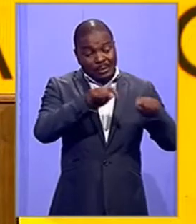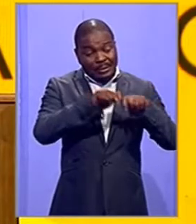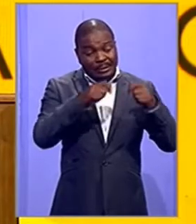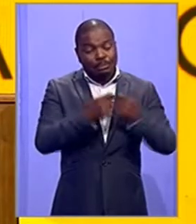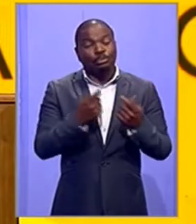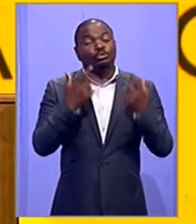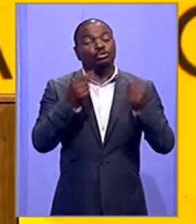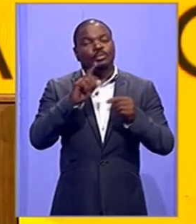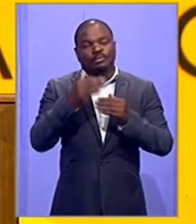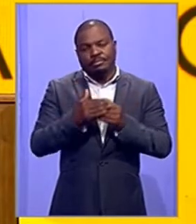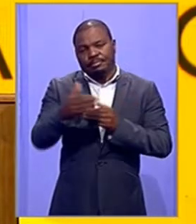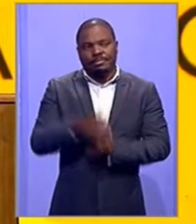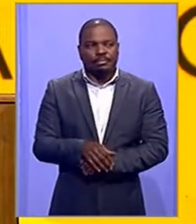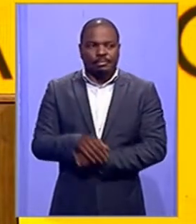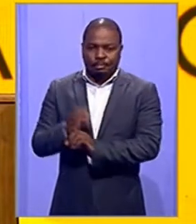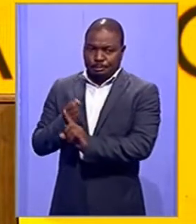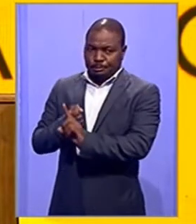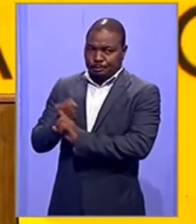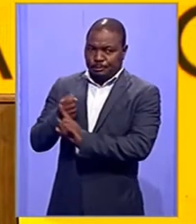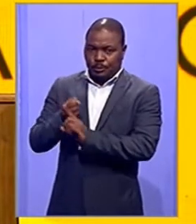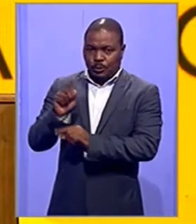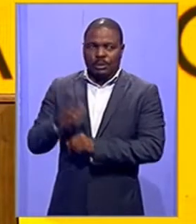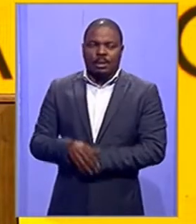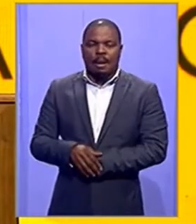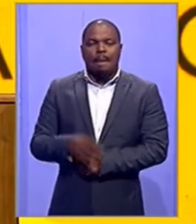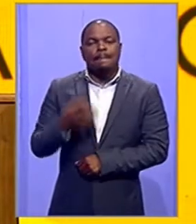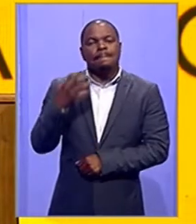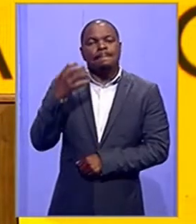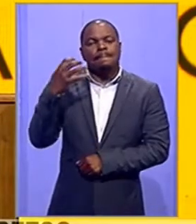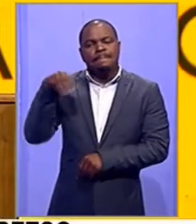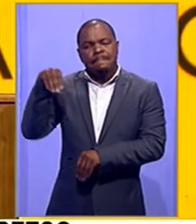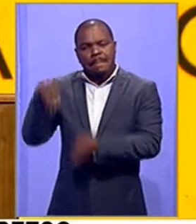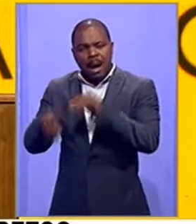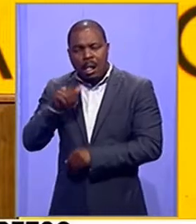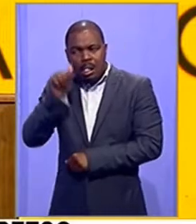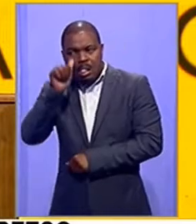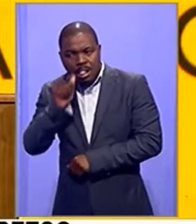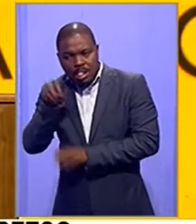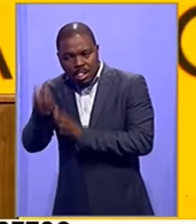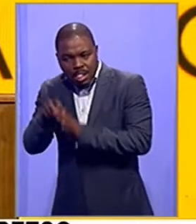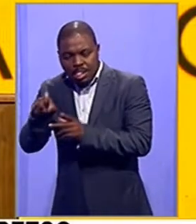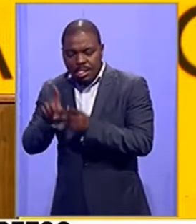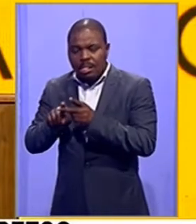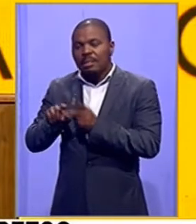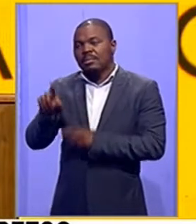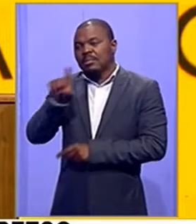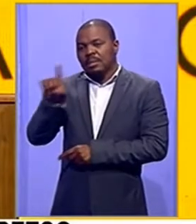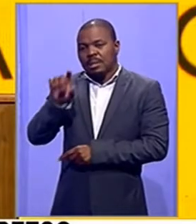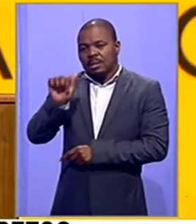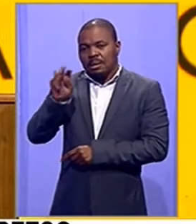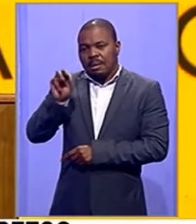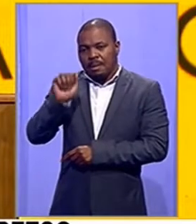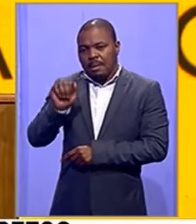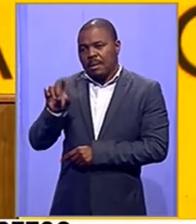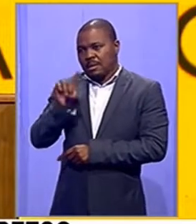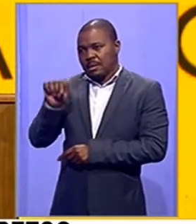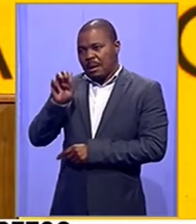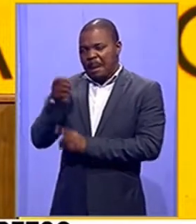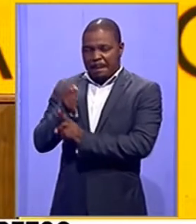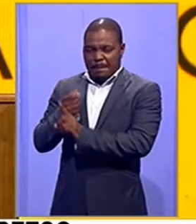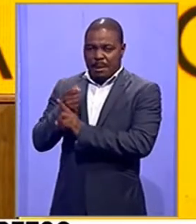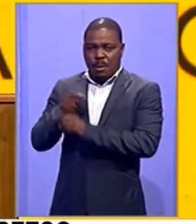deal with this issue of illegal mining and deal with those zamazamas in the very